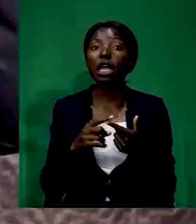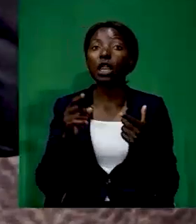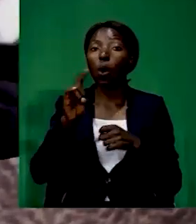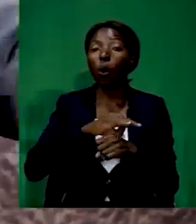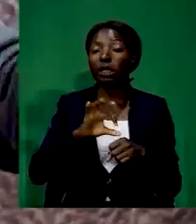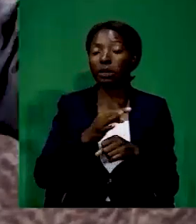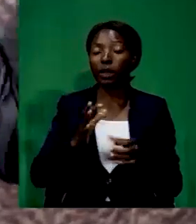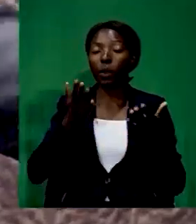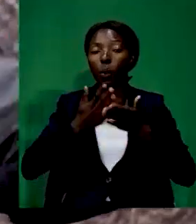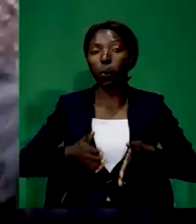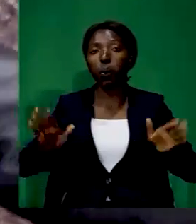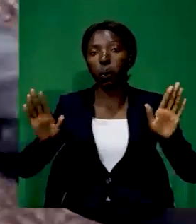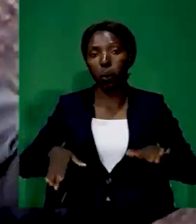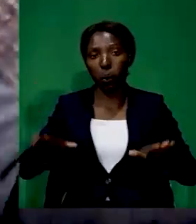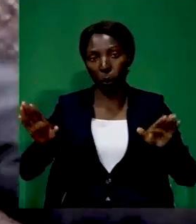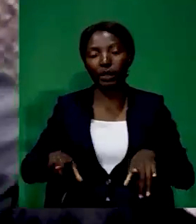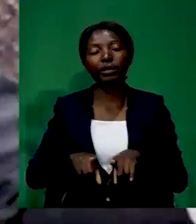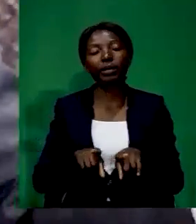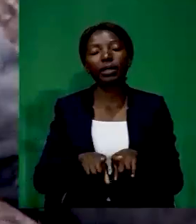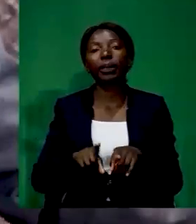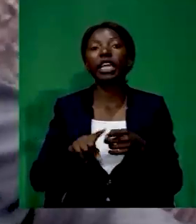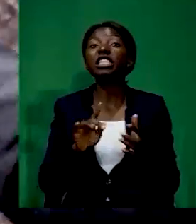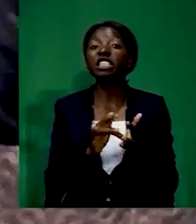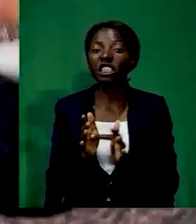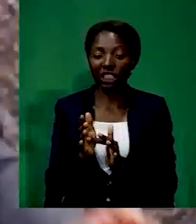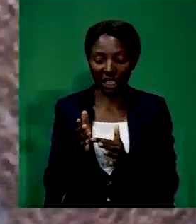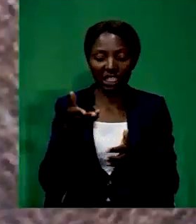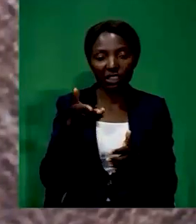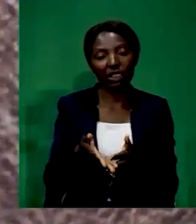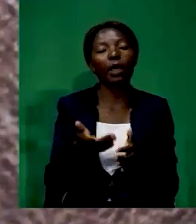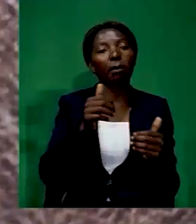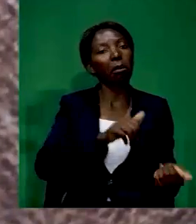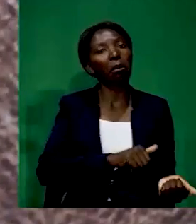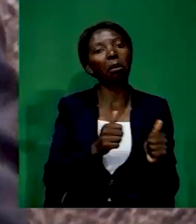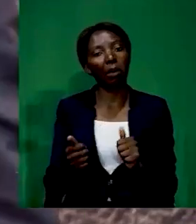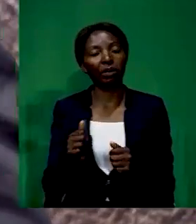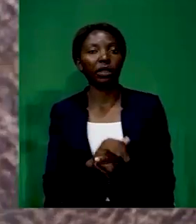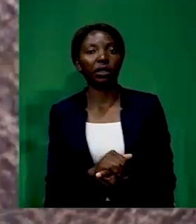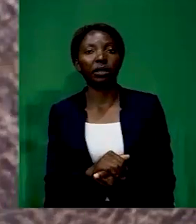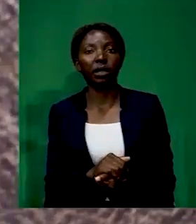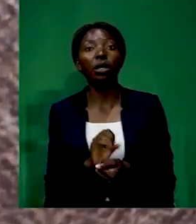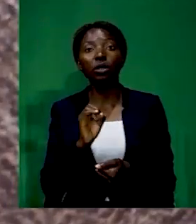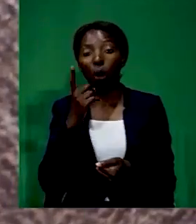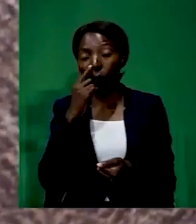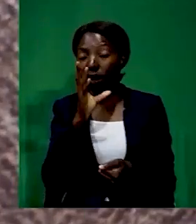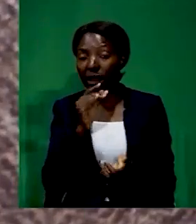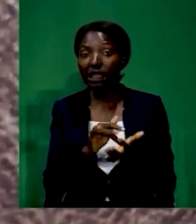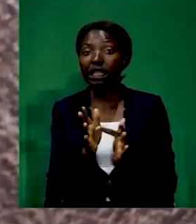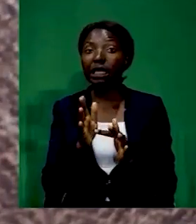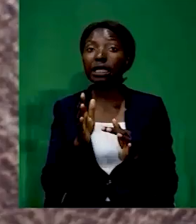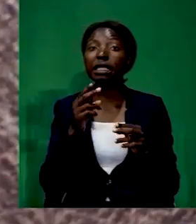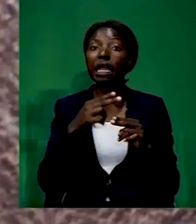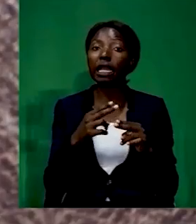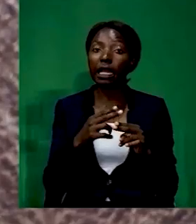the Holy Spirit coming down on the head of the Savior in the form of a dove saka nauchinzi muzita rababa